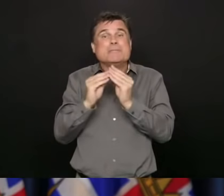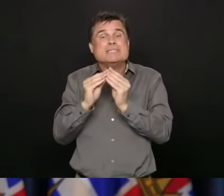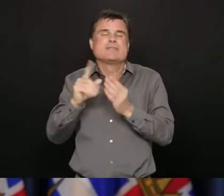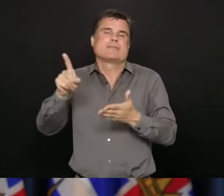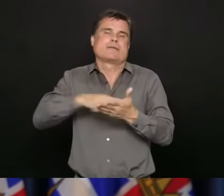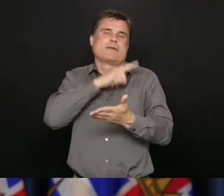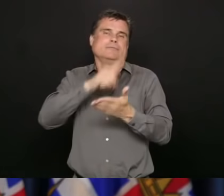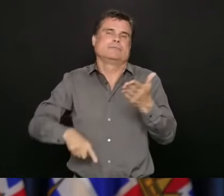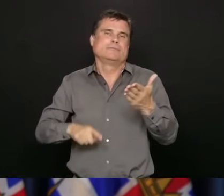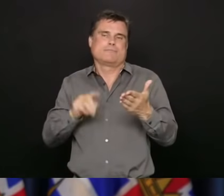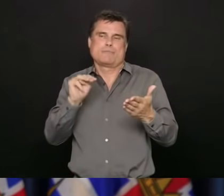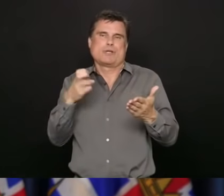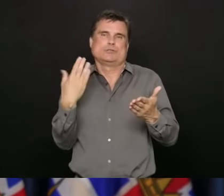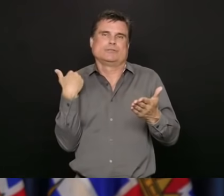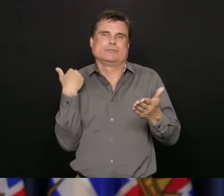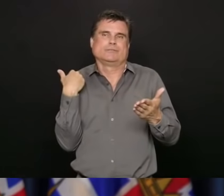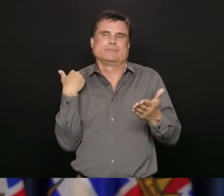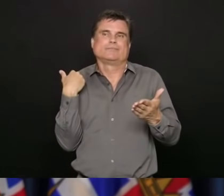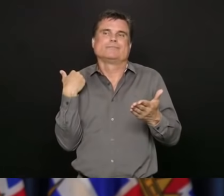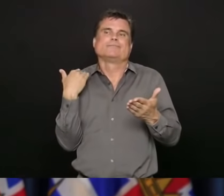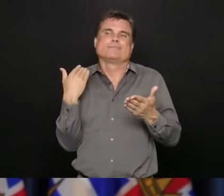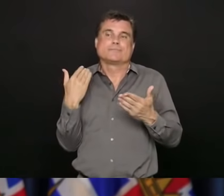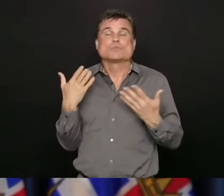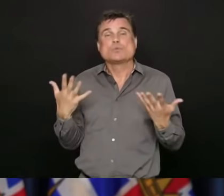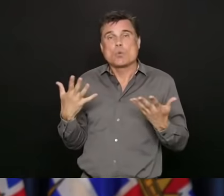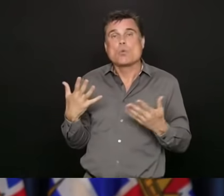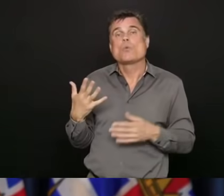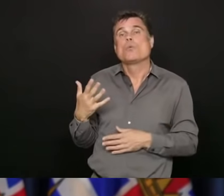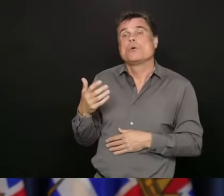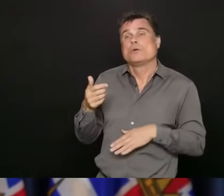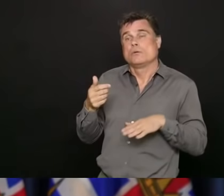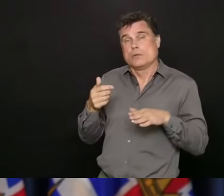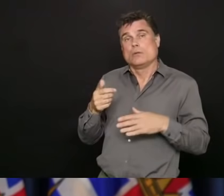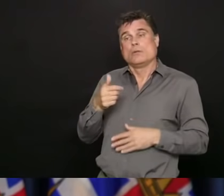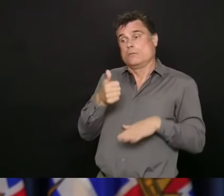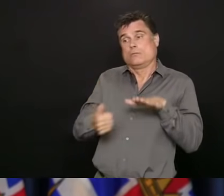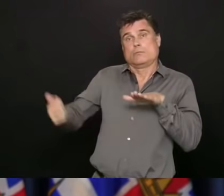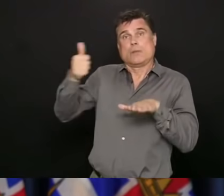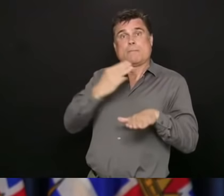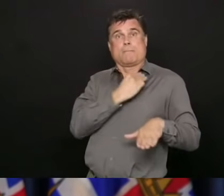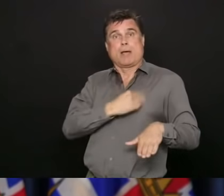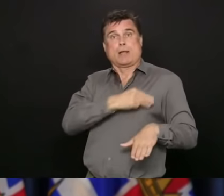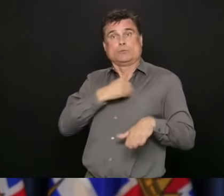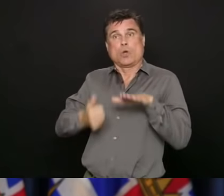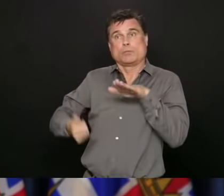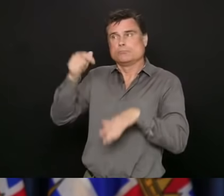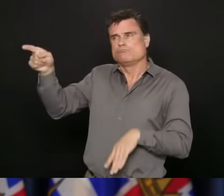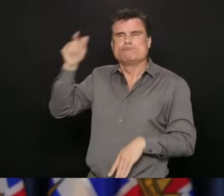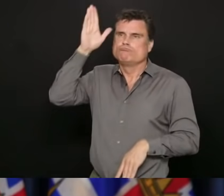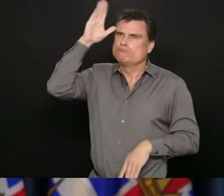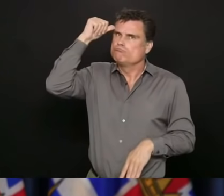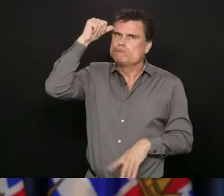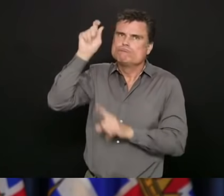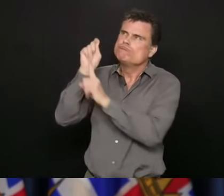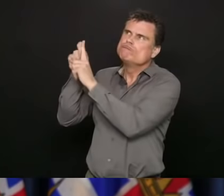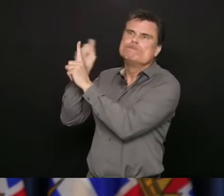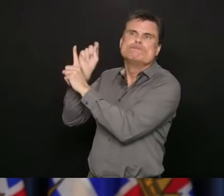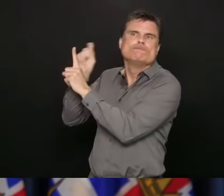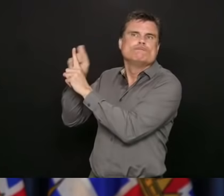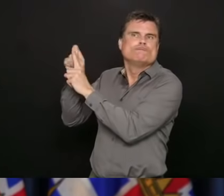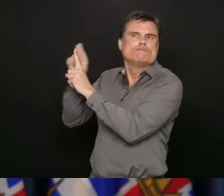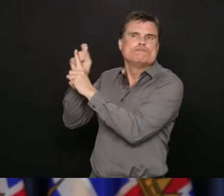on this issue, as has Adrian Dix, I have to say. So I get it in my own cabinet, and then I get it when I'm on the calls with the other premiers.